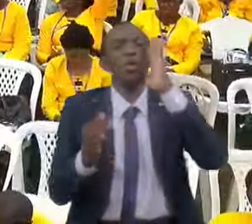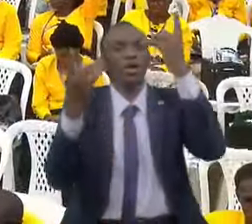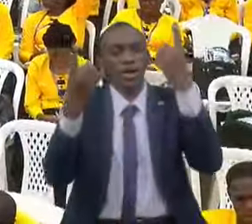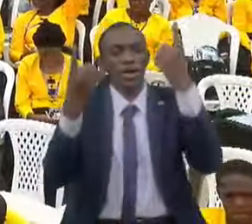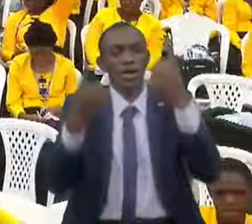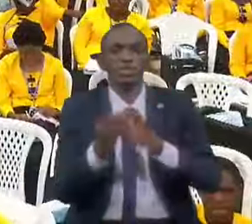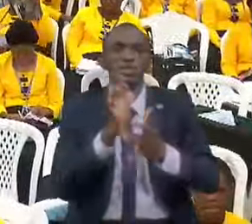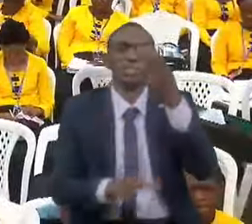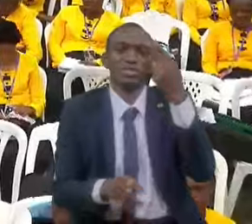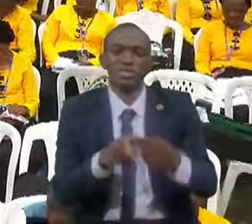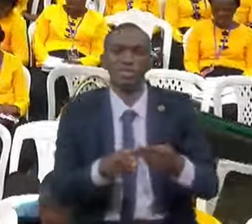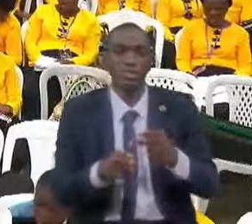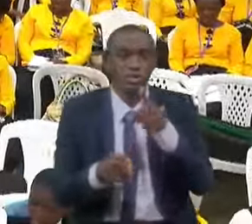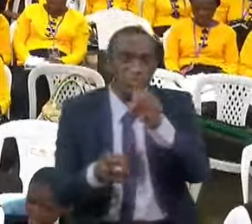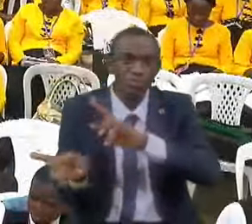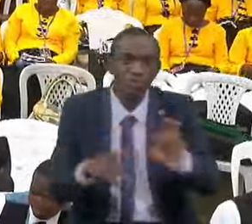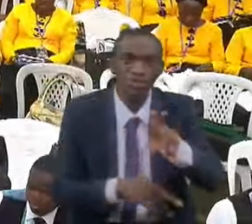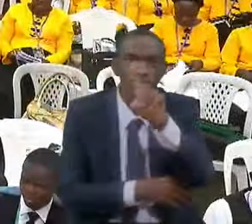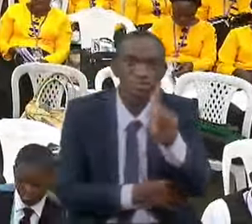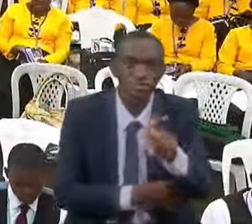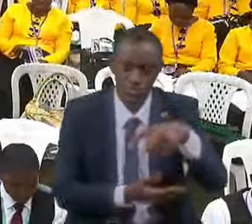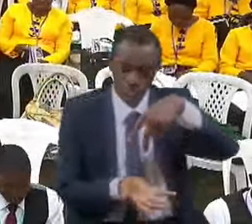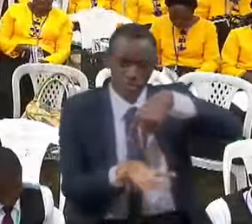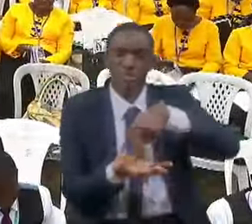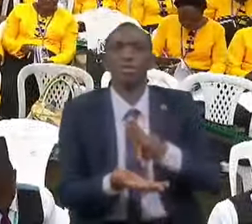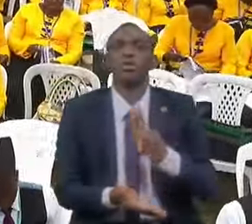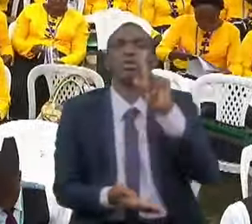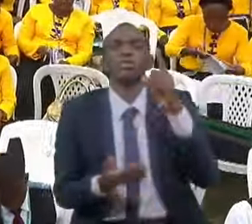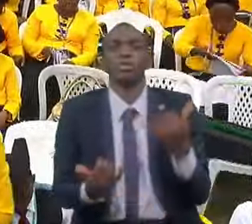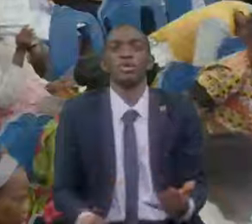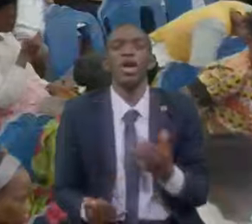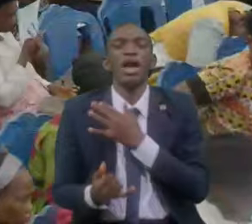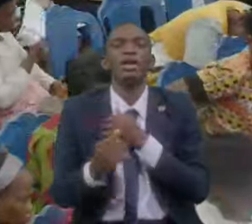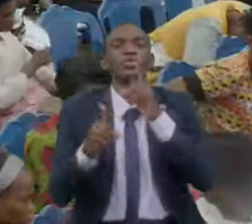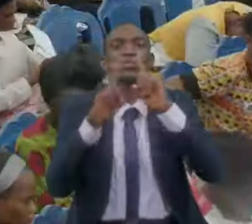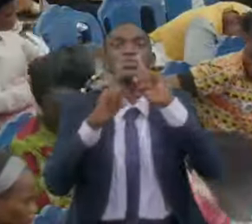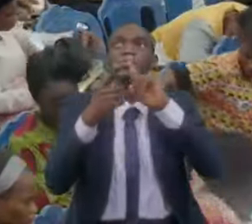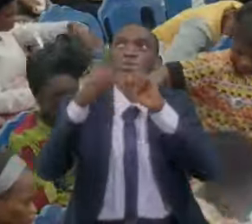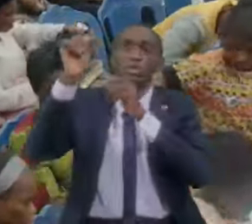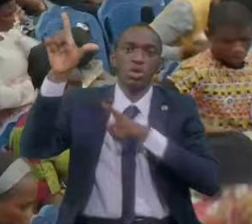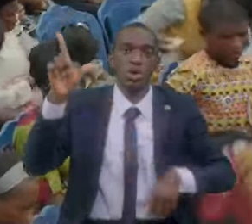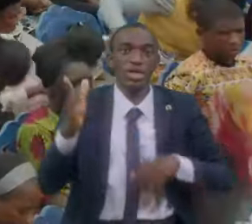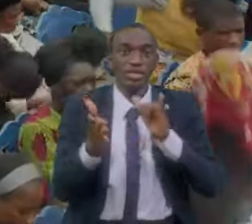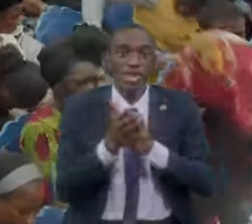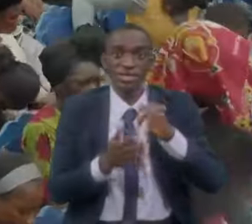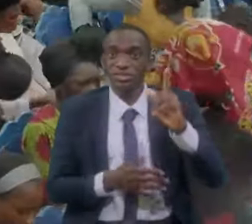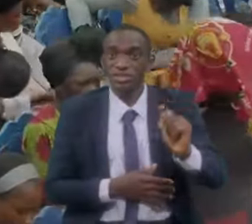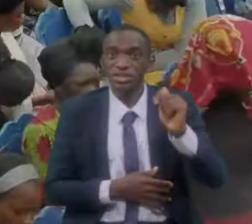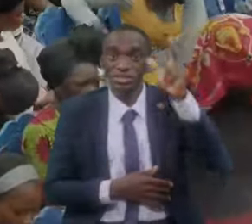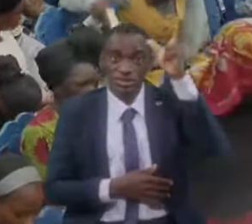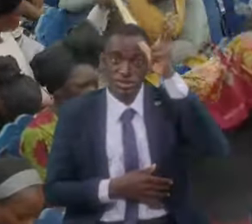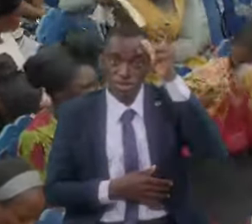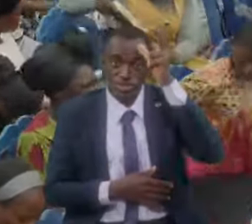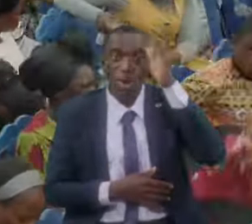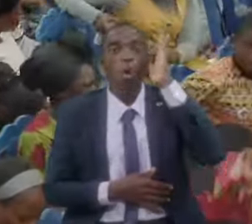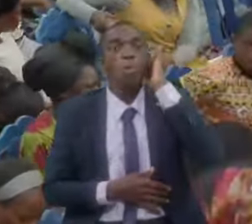Are you ready? Yes, sir. Let's rise up now and tell the Lord that the devil will not have the